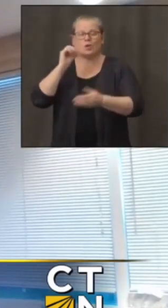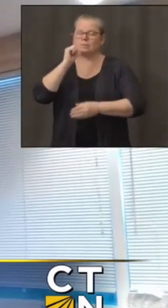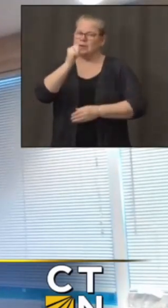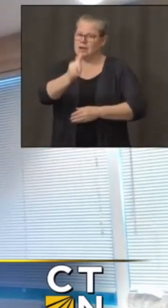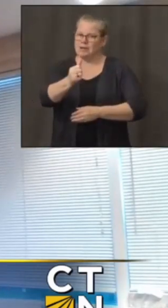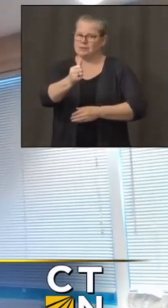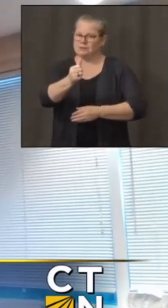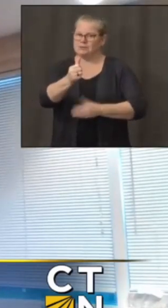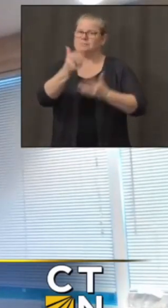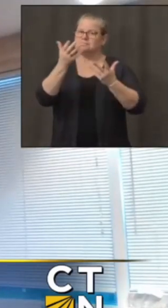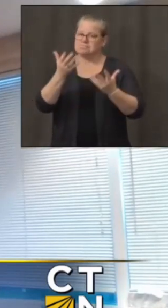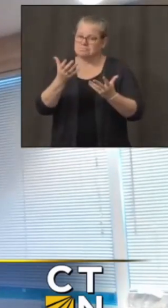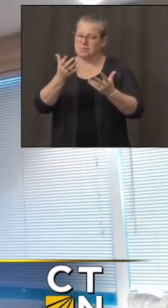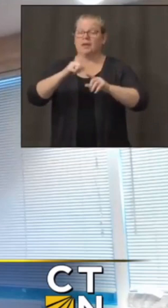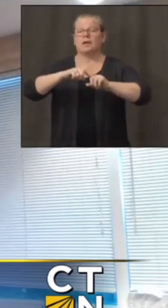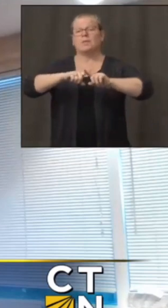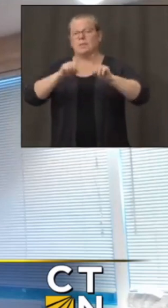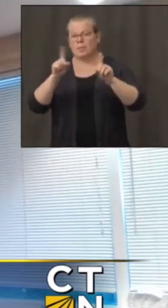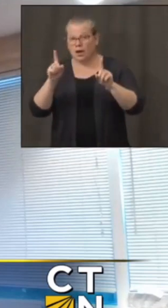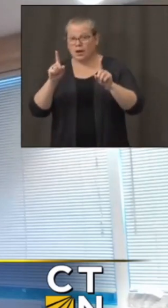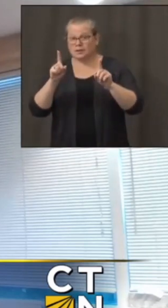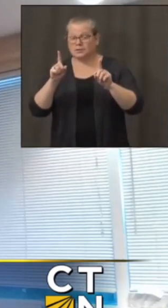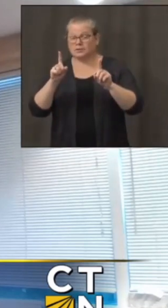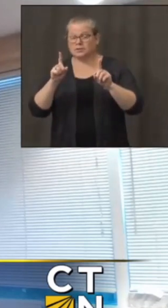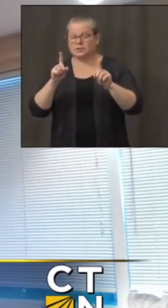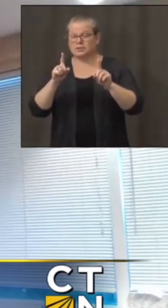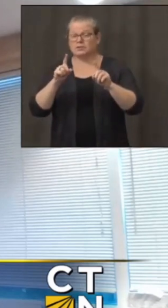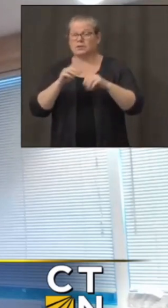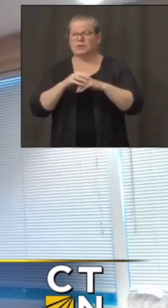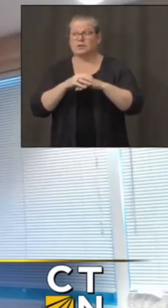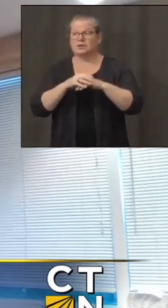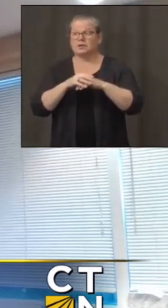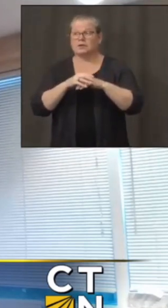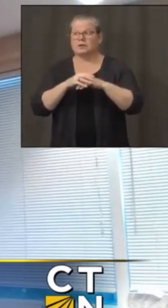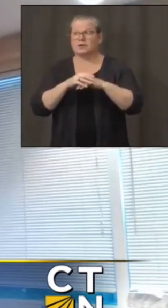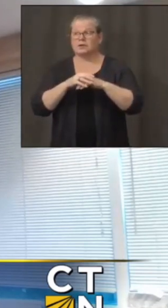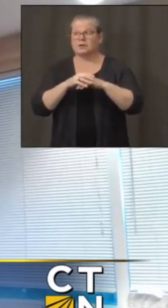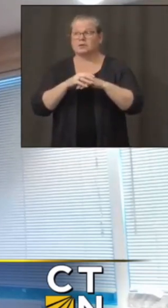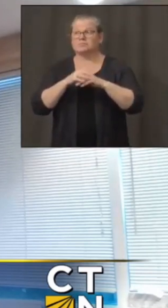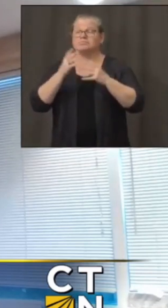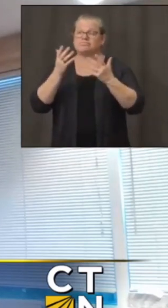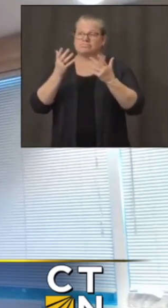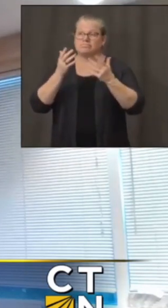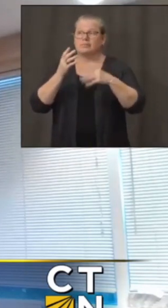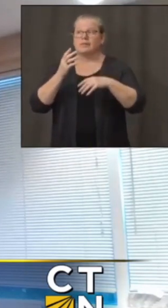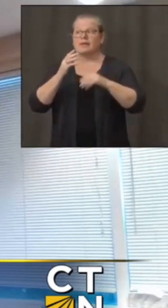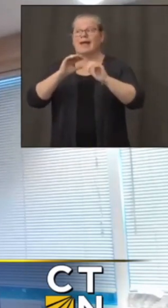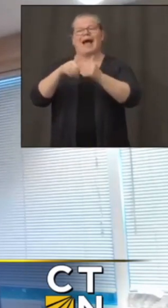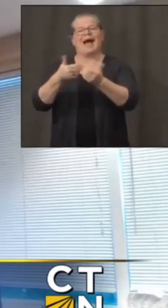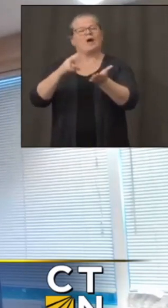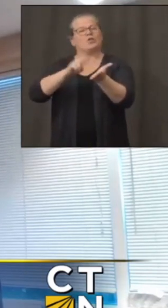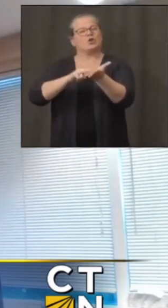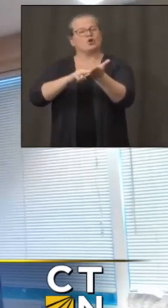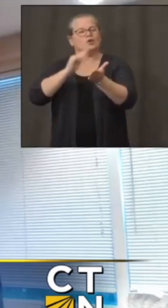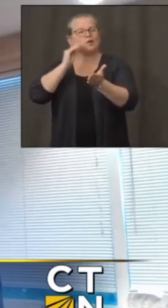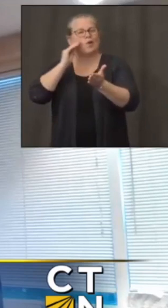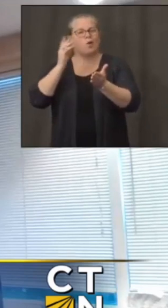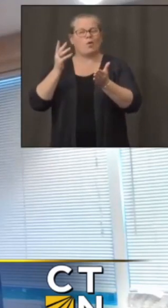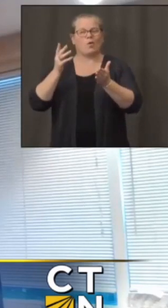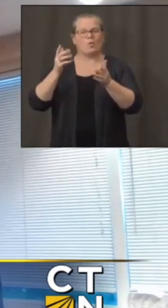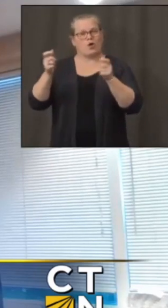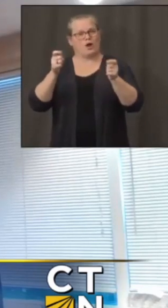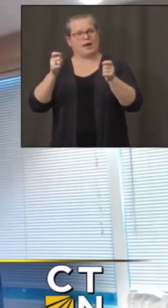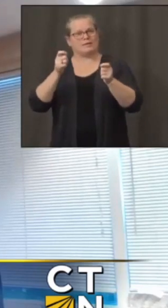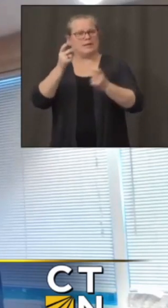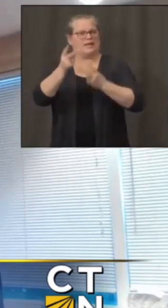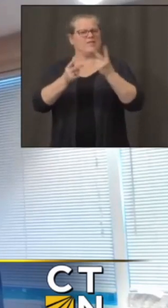does impact the general way that nursing homes are handling visits. So let